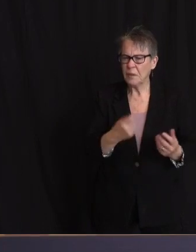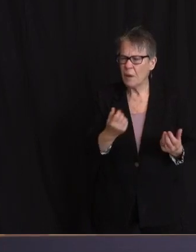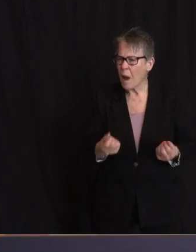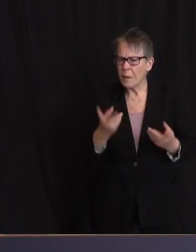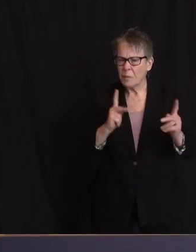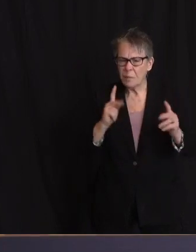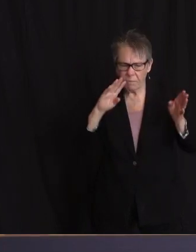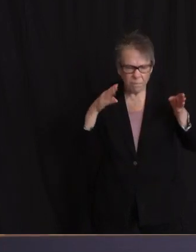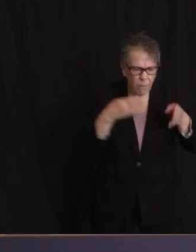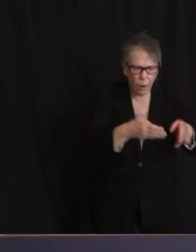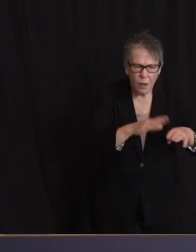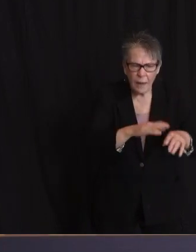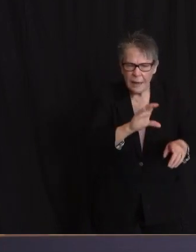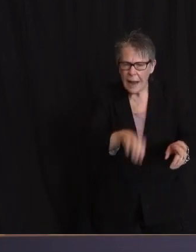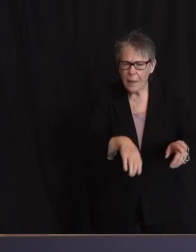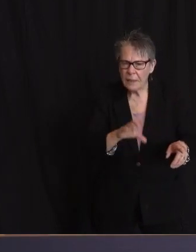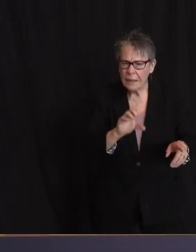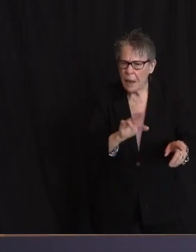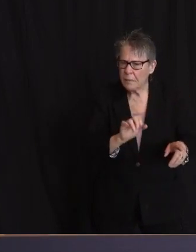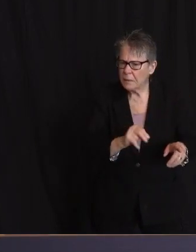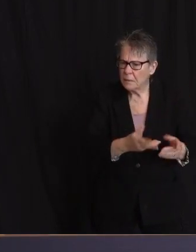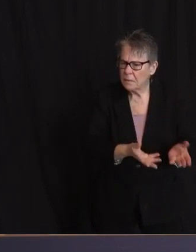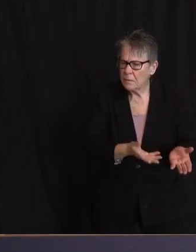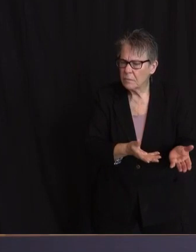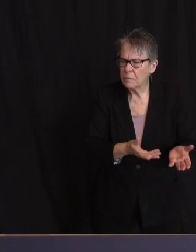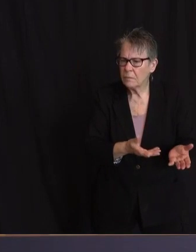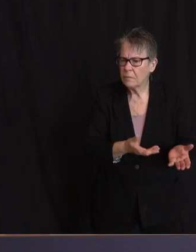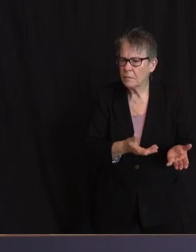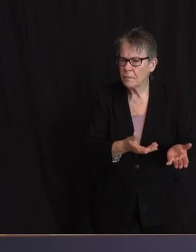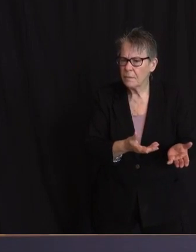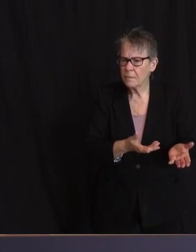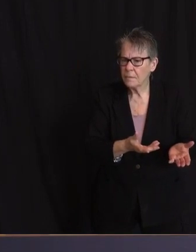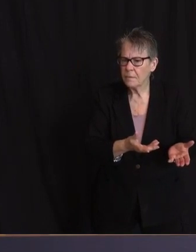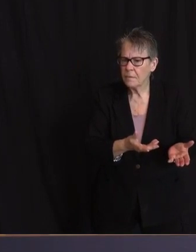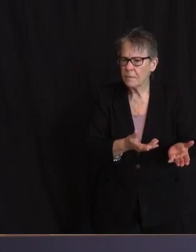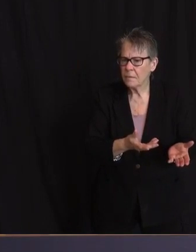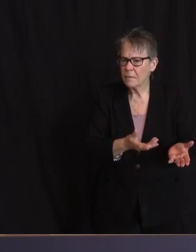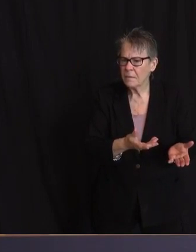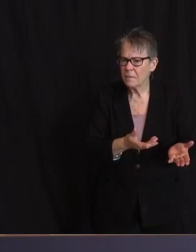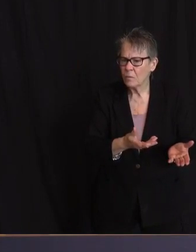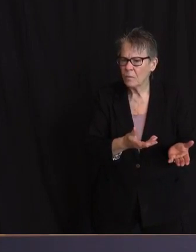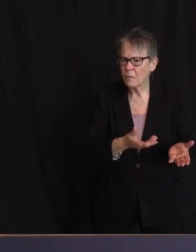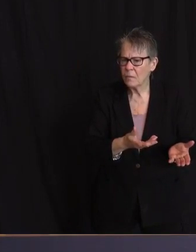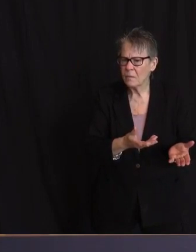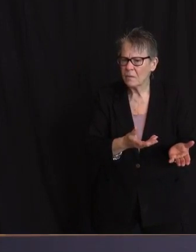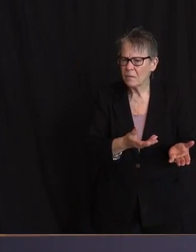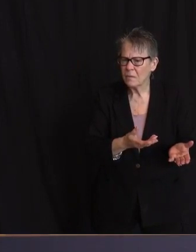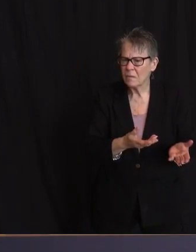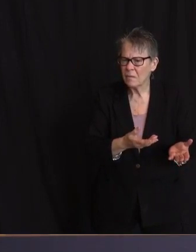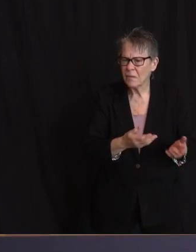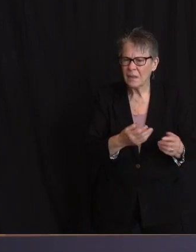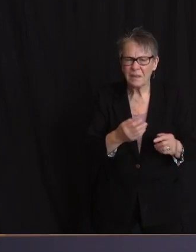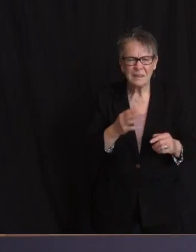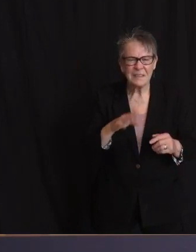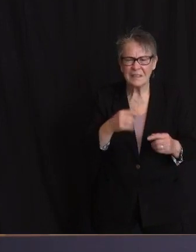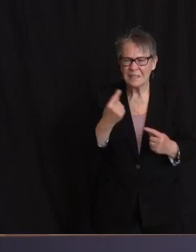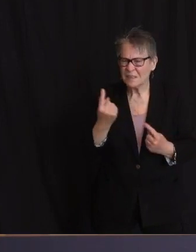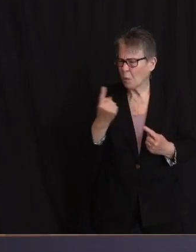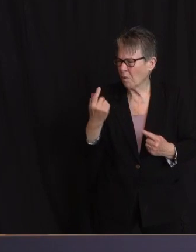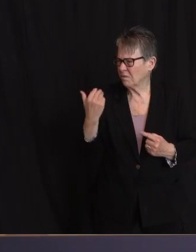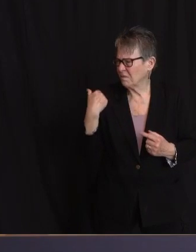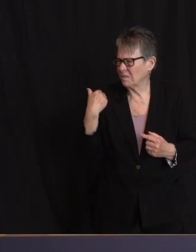council president, just reached out to me as I was speaking. our guy spoke to Frank Moran, the